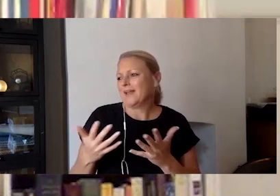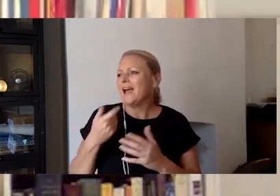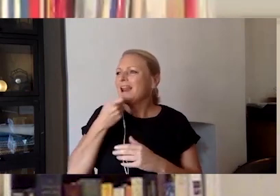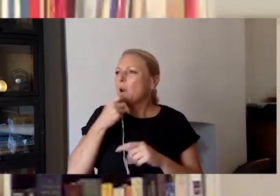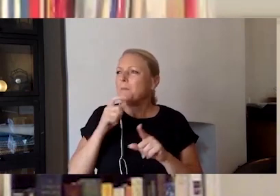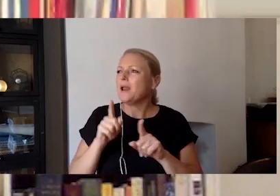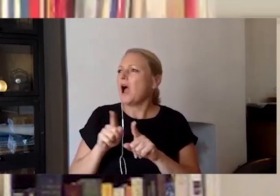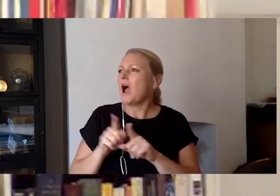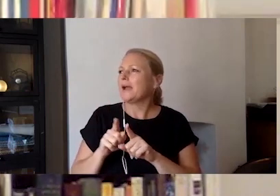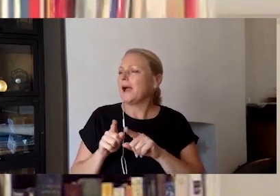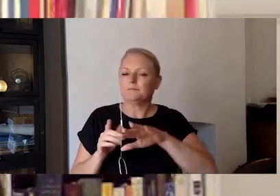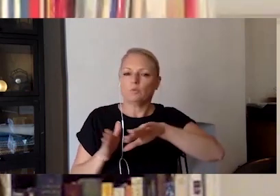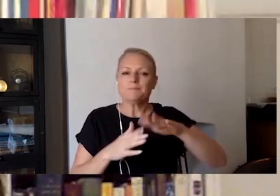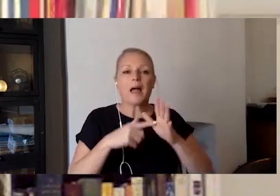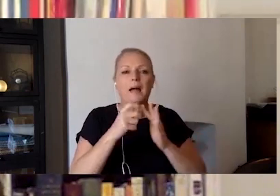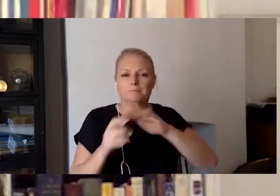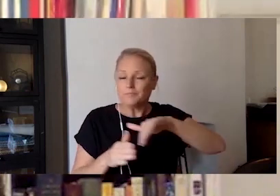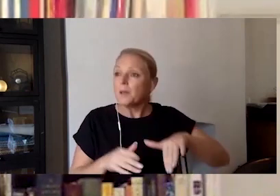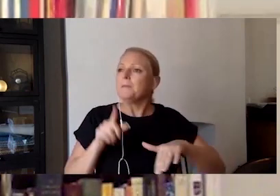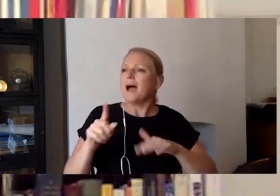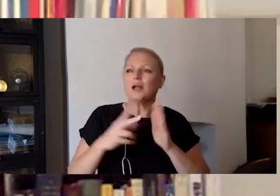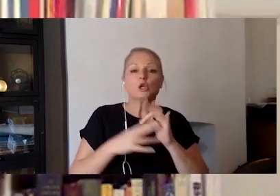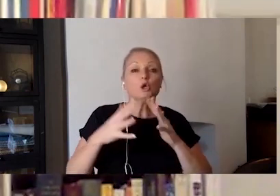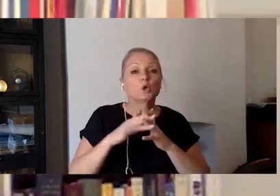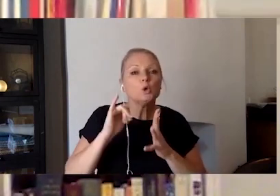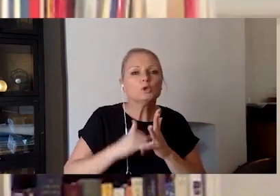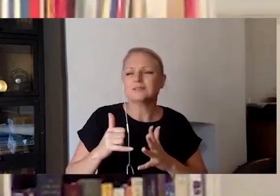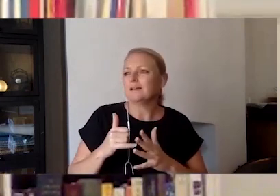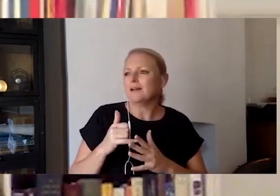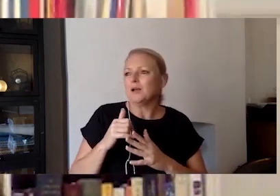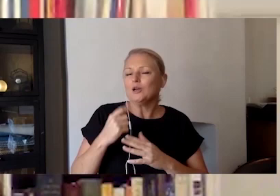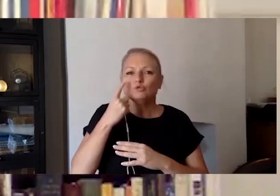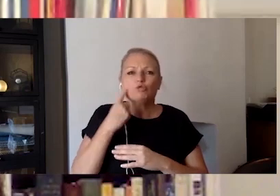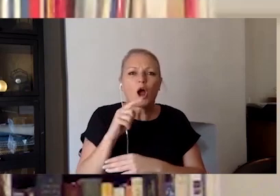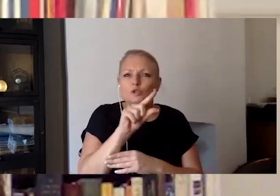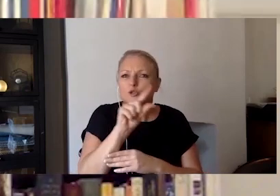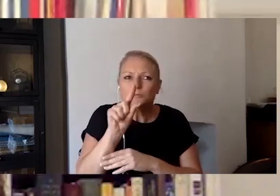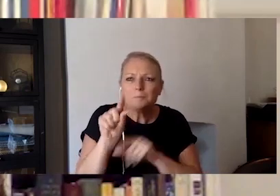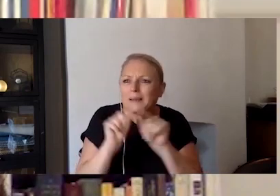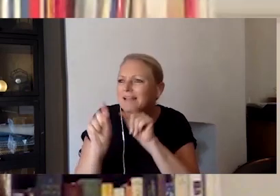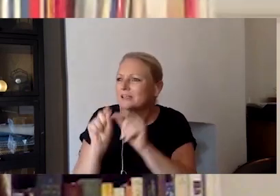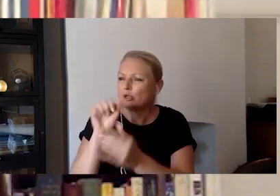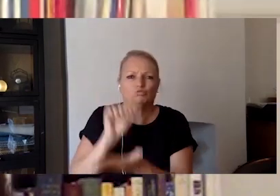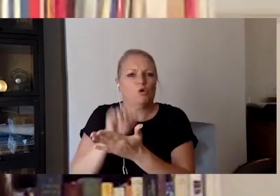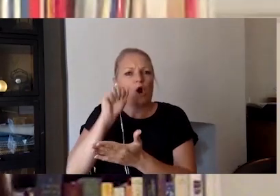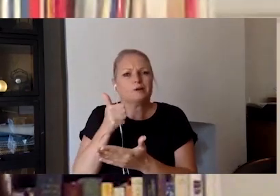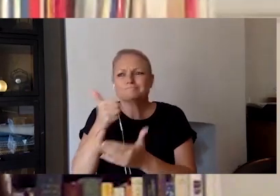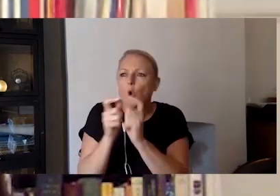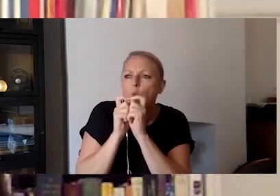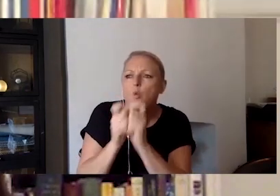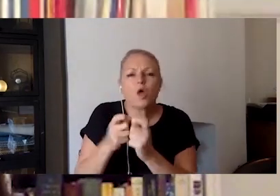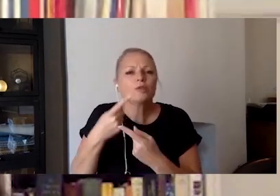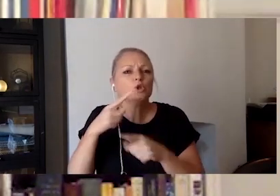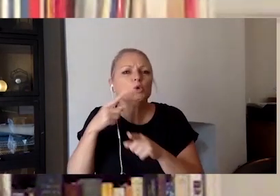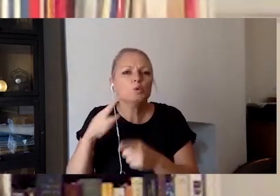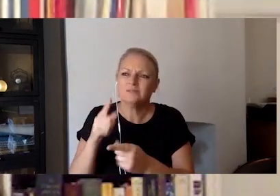we read as much as we can from any news source that we can get our hands on. But this can increase our levels of